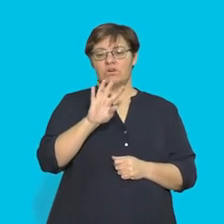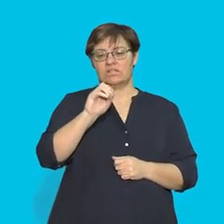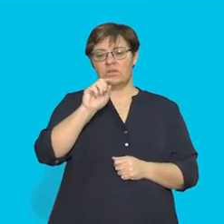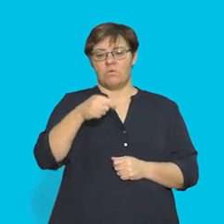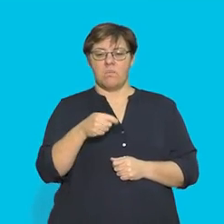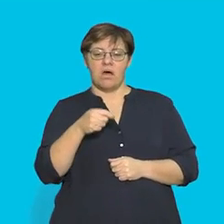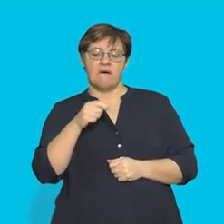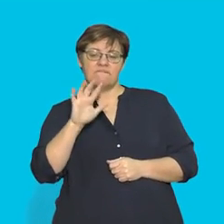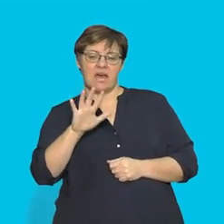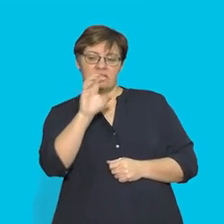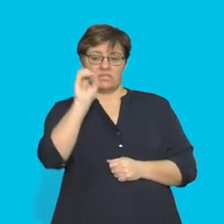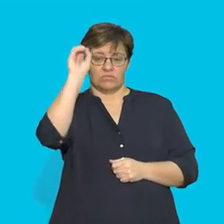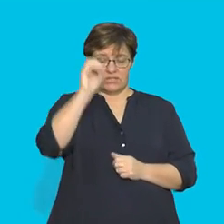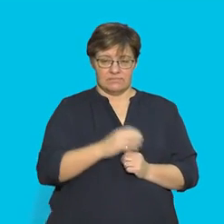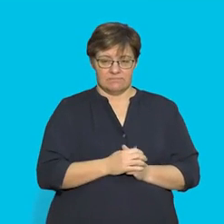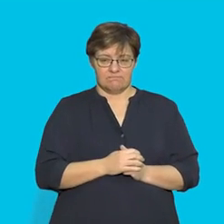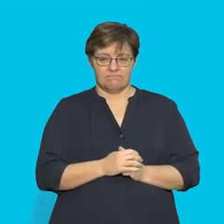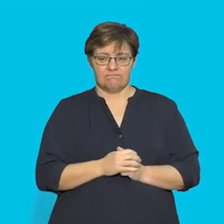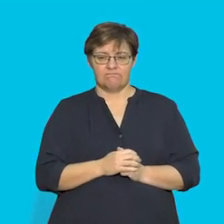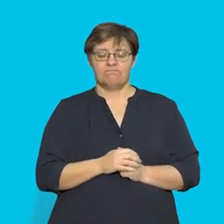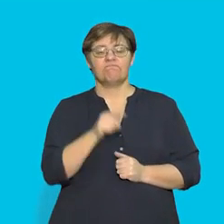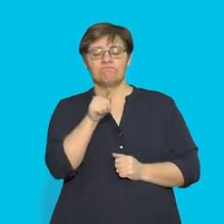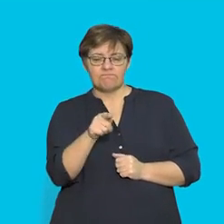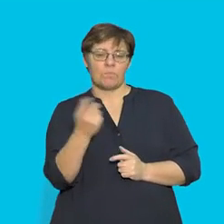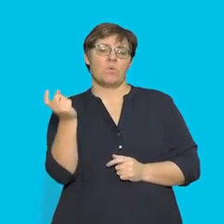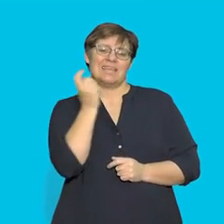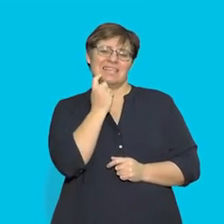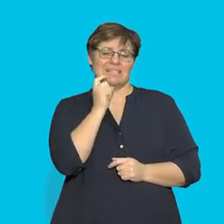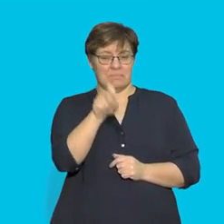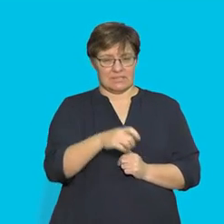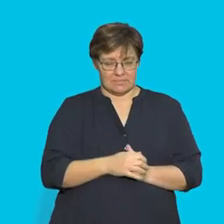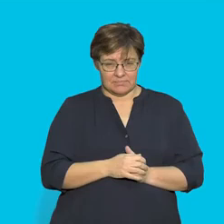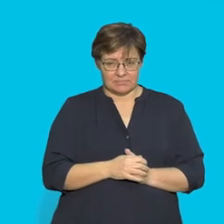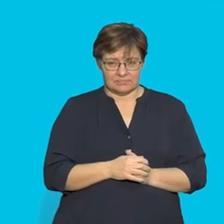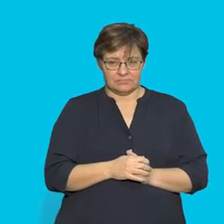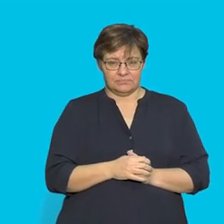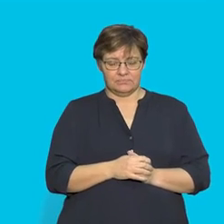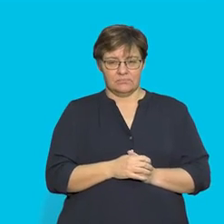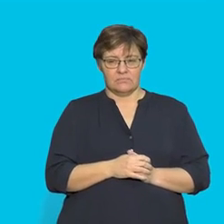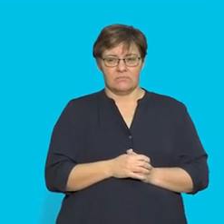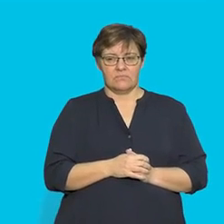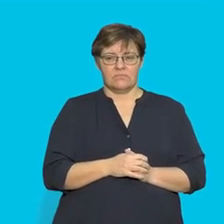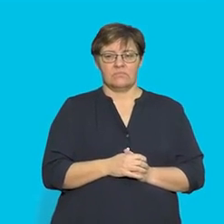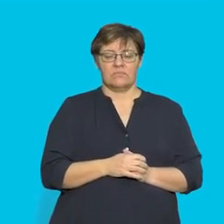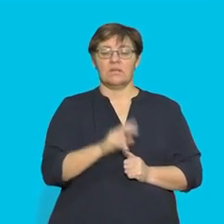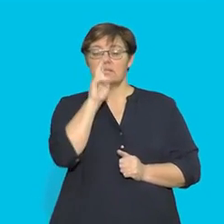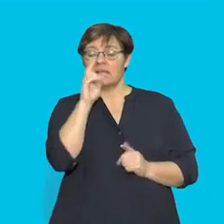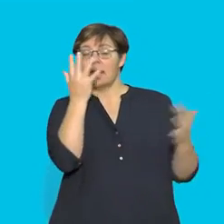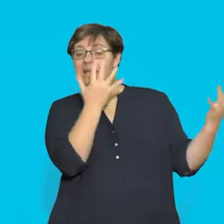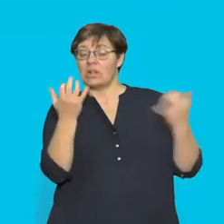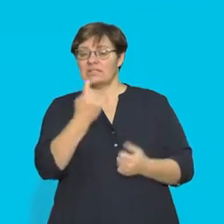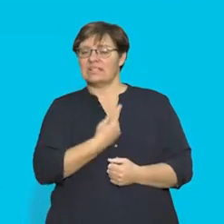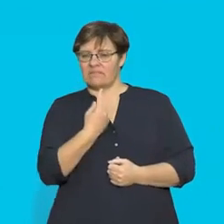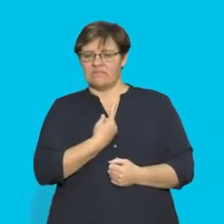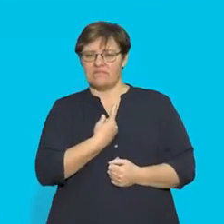to 40,5 degrees. So these calculations should be quite easy. Okay, so as you can see,